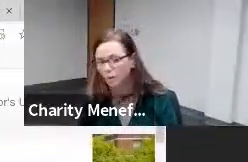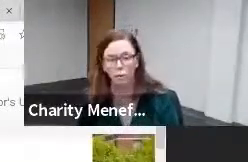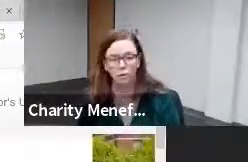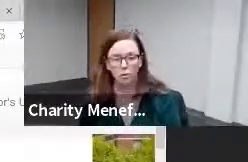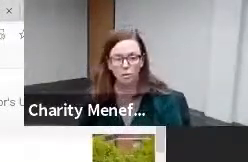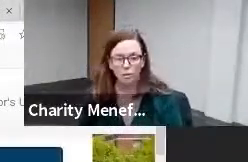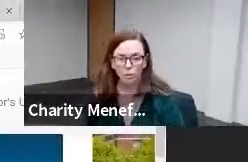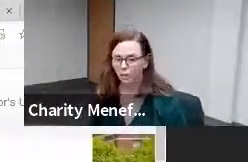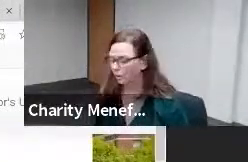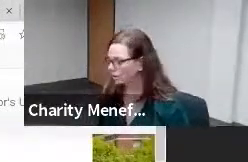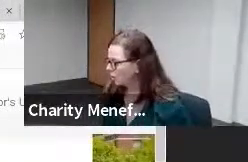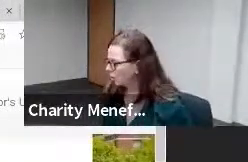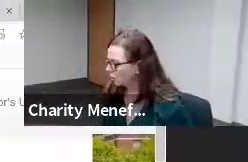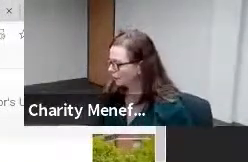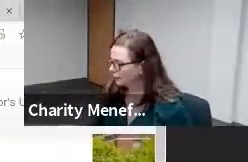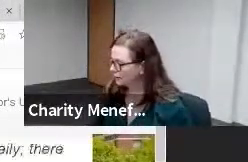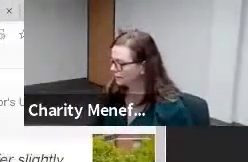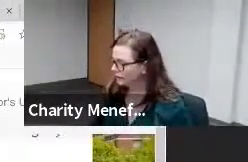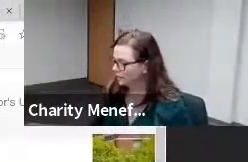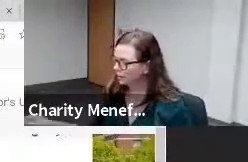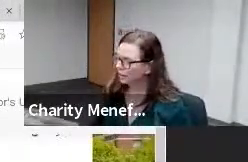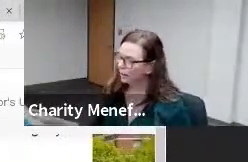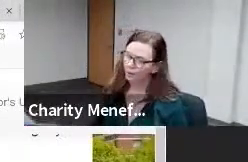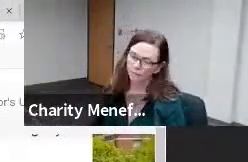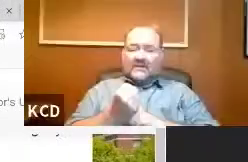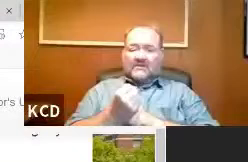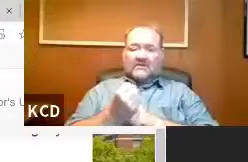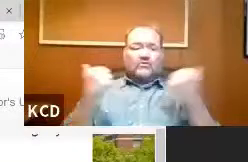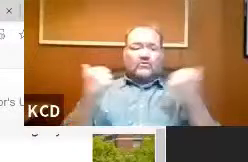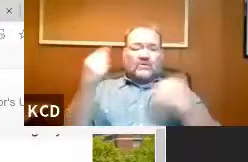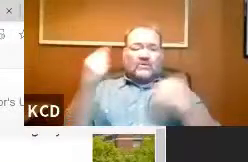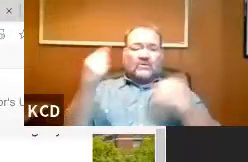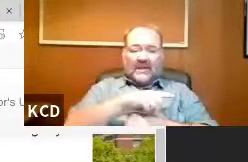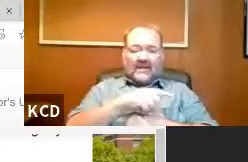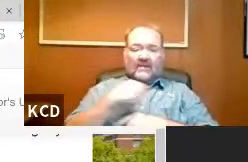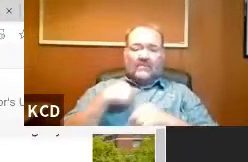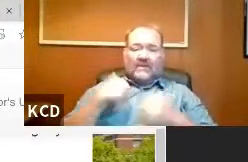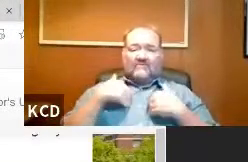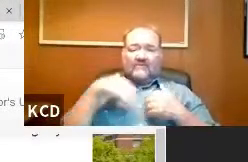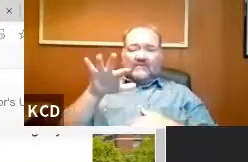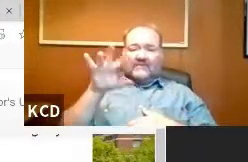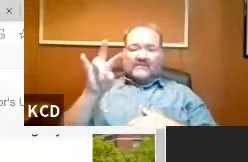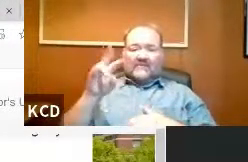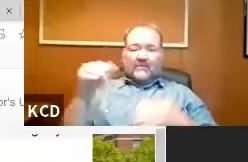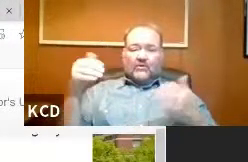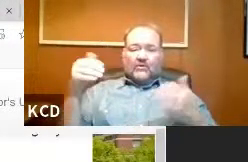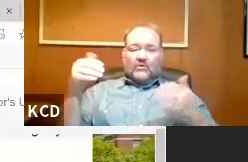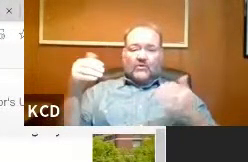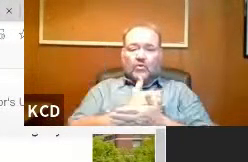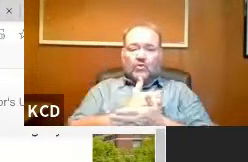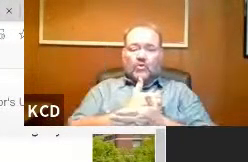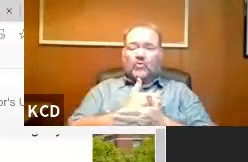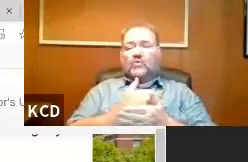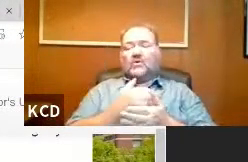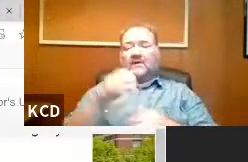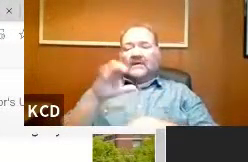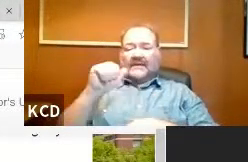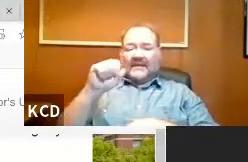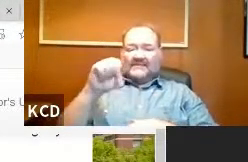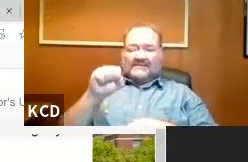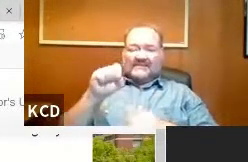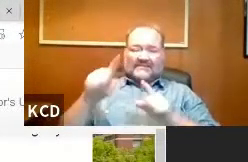I'll start with our local situation as always. Today we have 57 new confirmed cases since